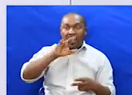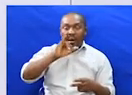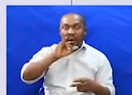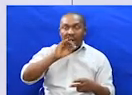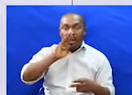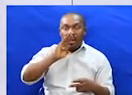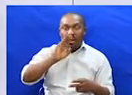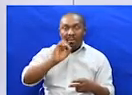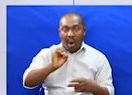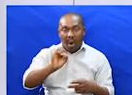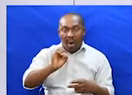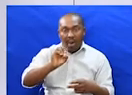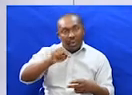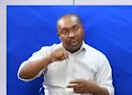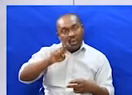ribonucleic